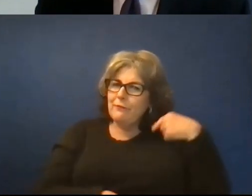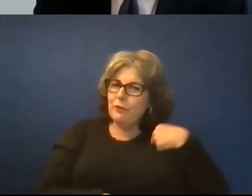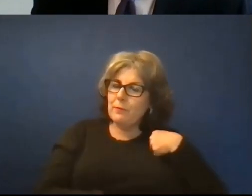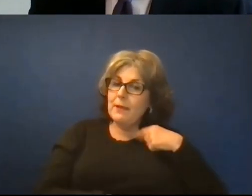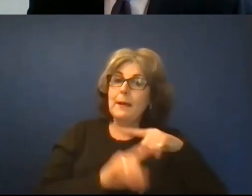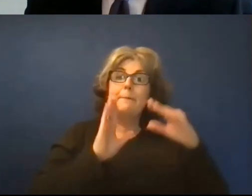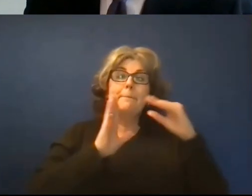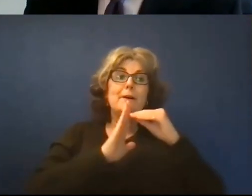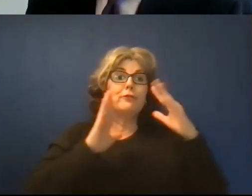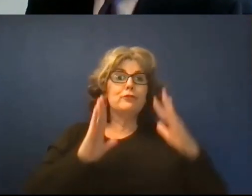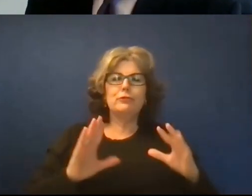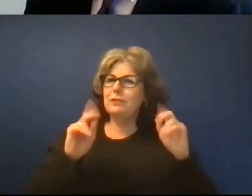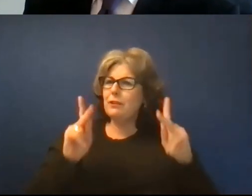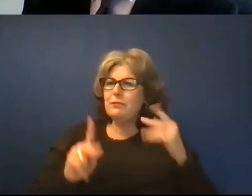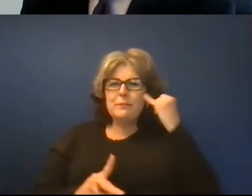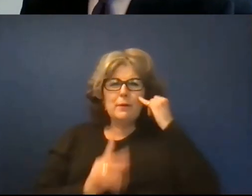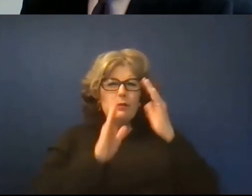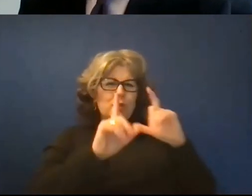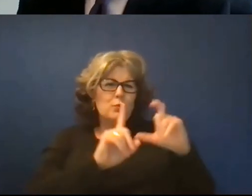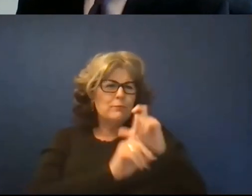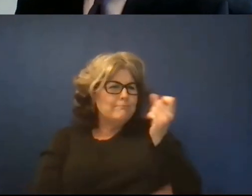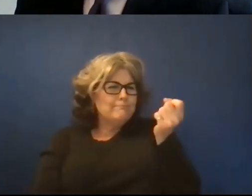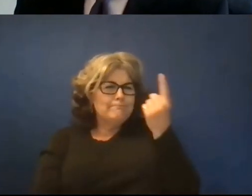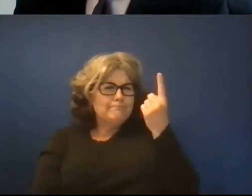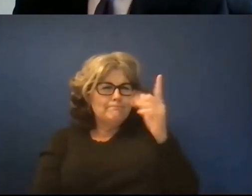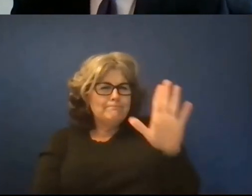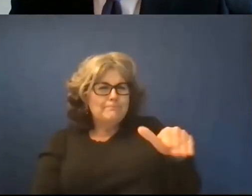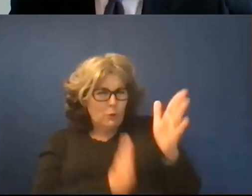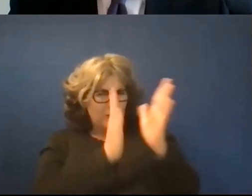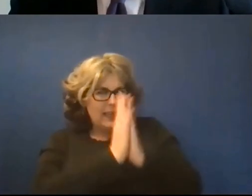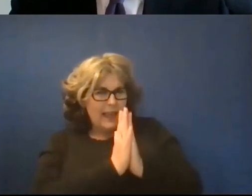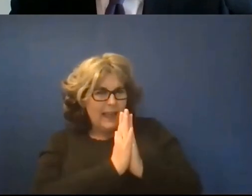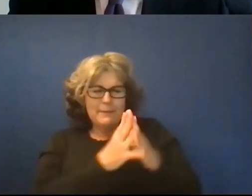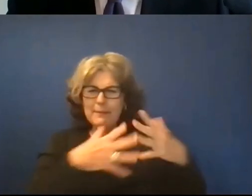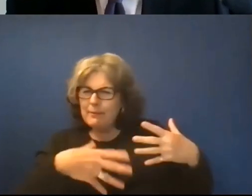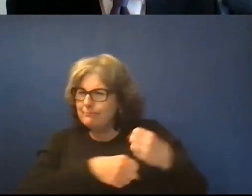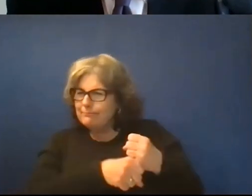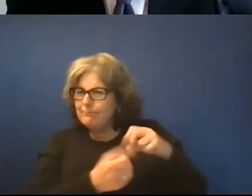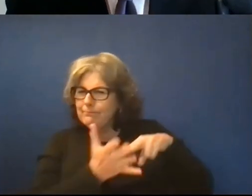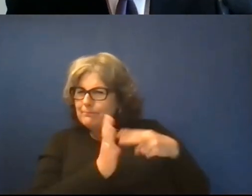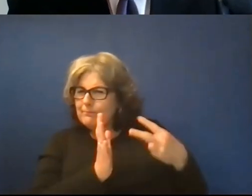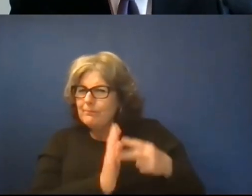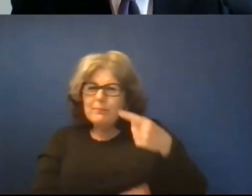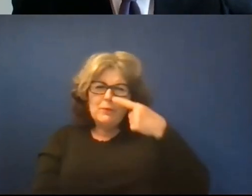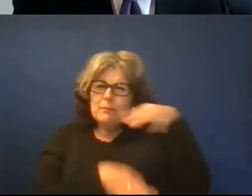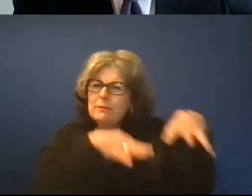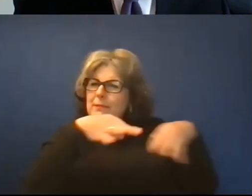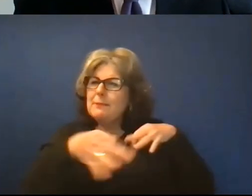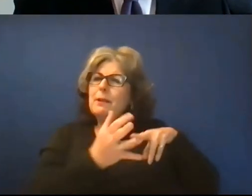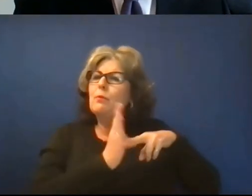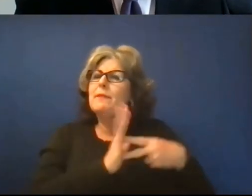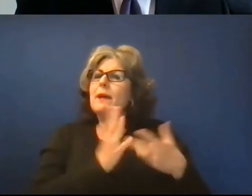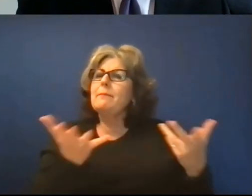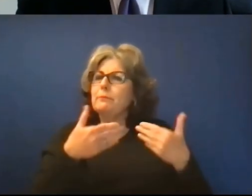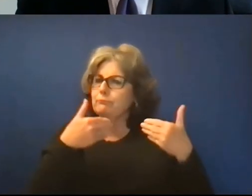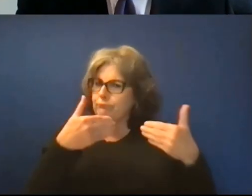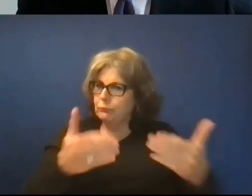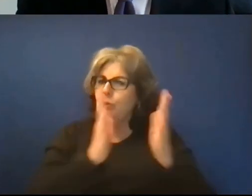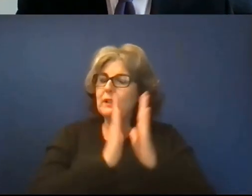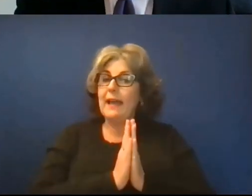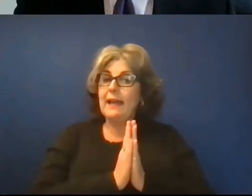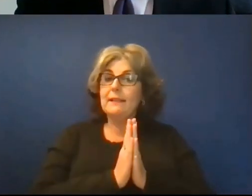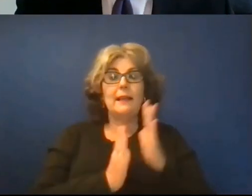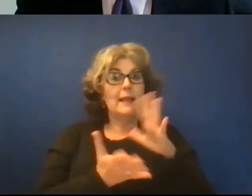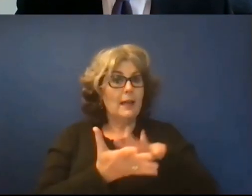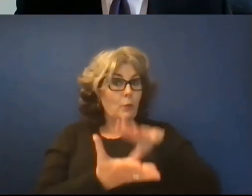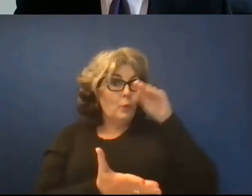students, it's okay if someone says a word you don't understand or an abbreviation, it's okay to say, do you mind telling me what that is? Because that's how we learn,